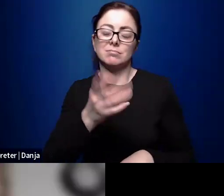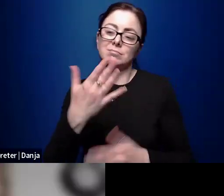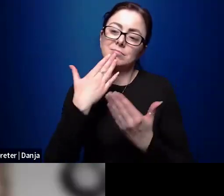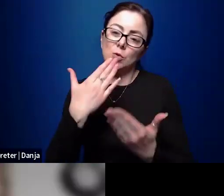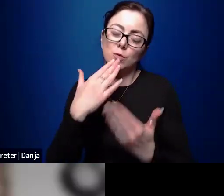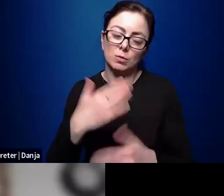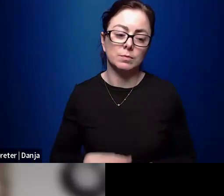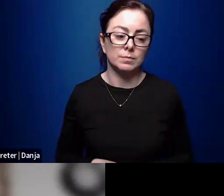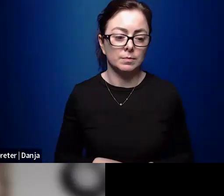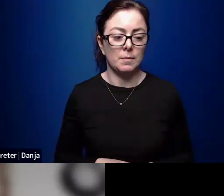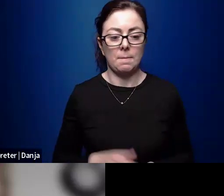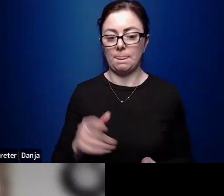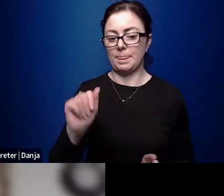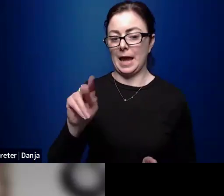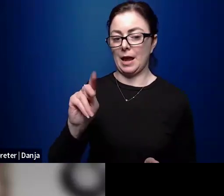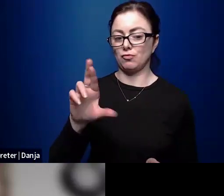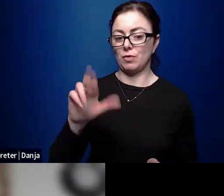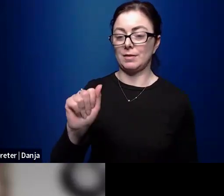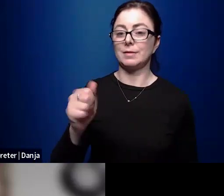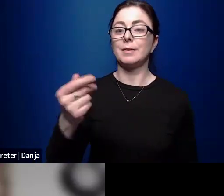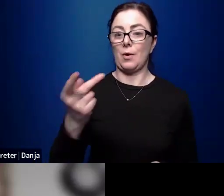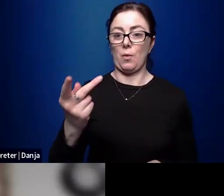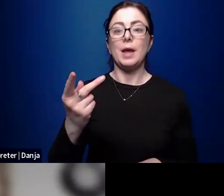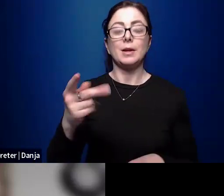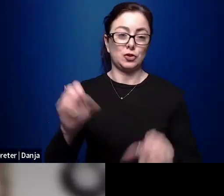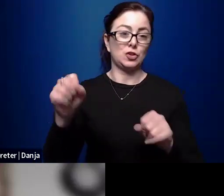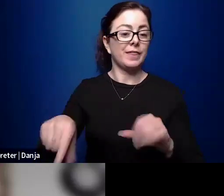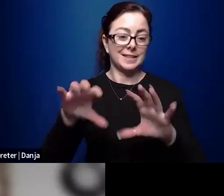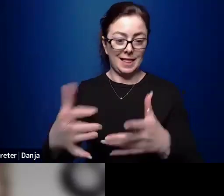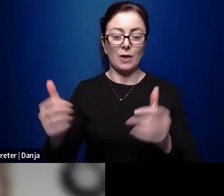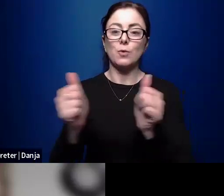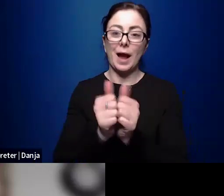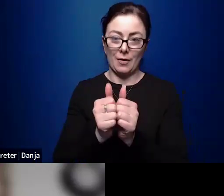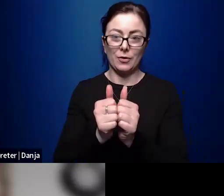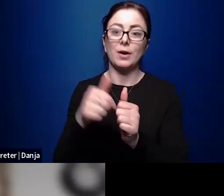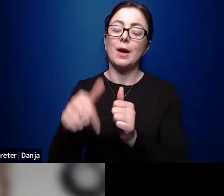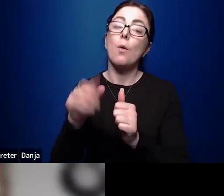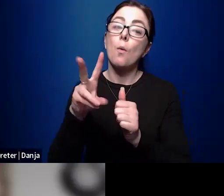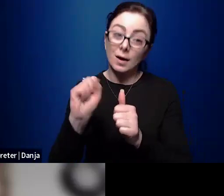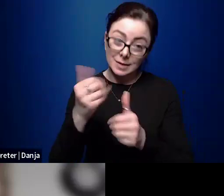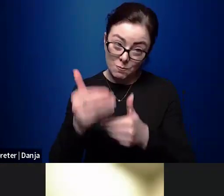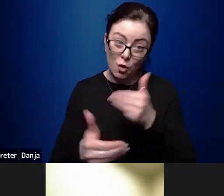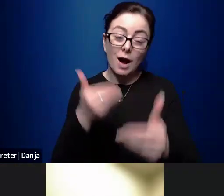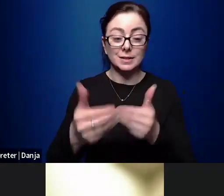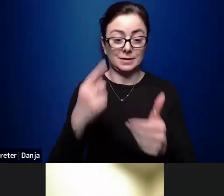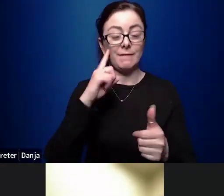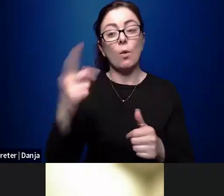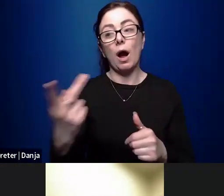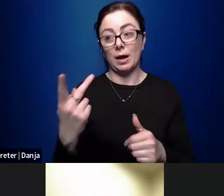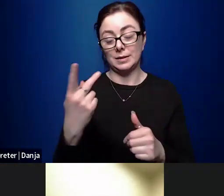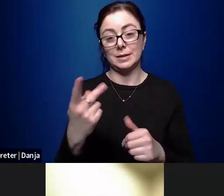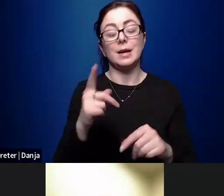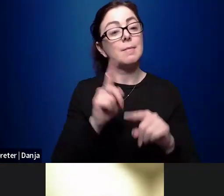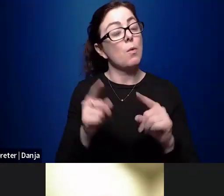Dayreen, we went through this class together and it was a process for both of us, but I want to say what you are doing for